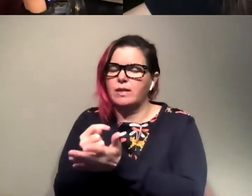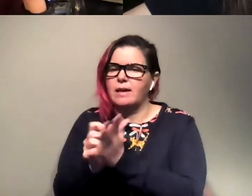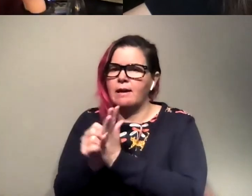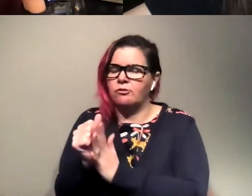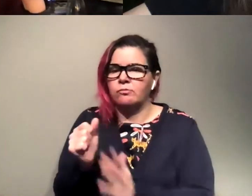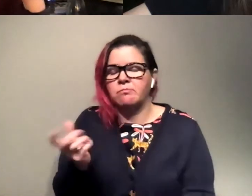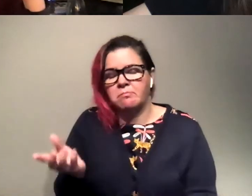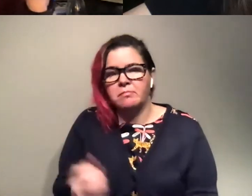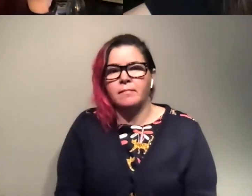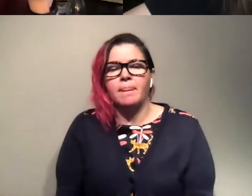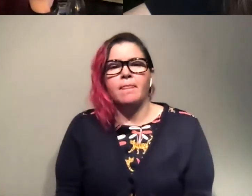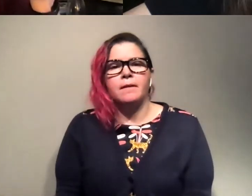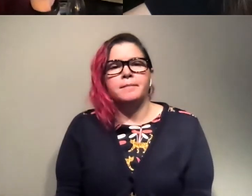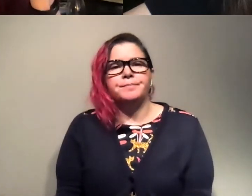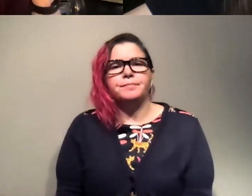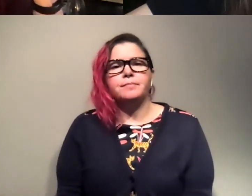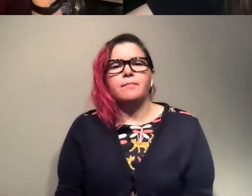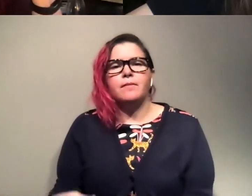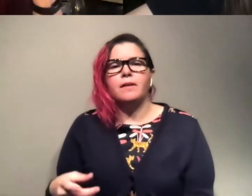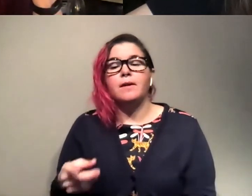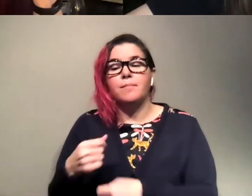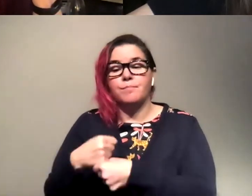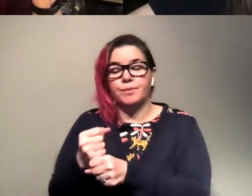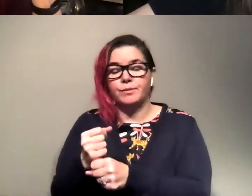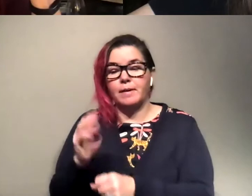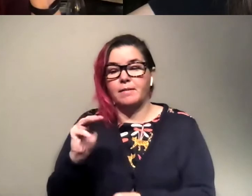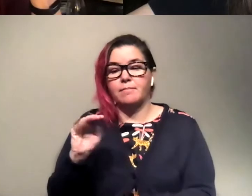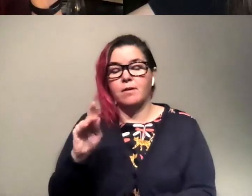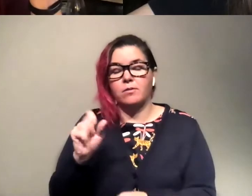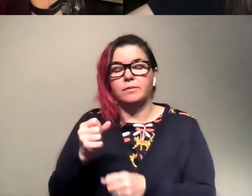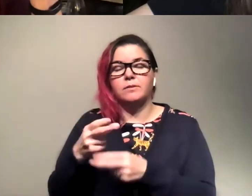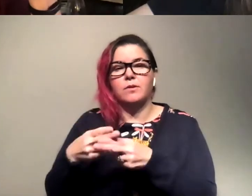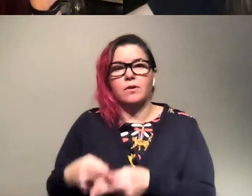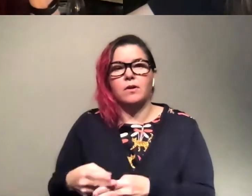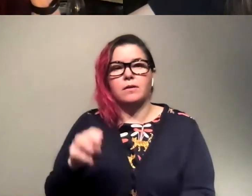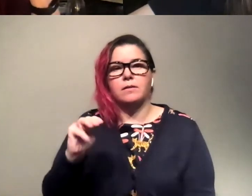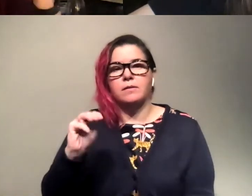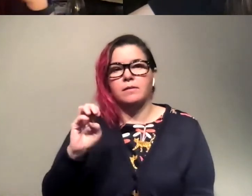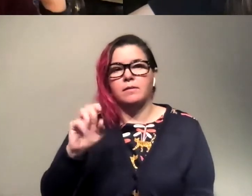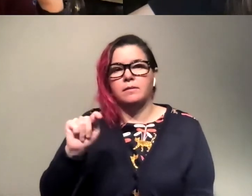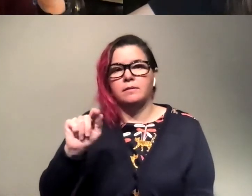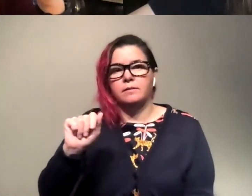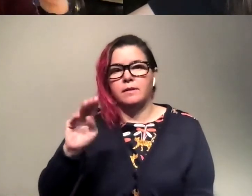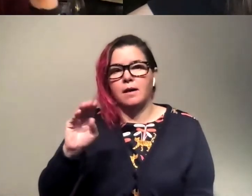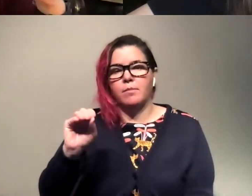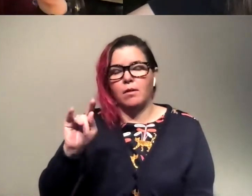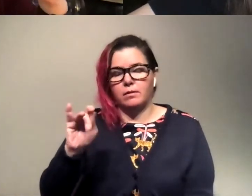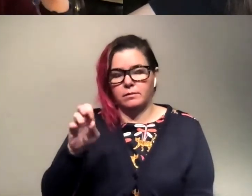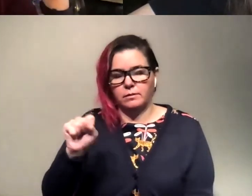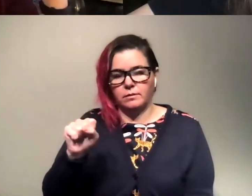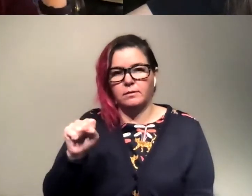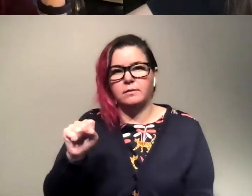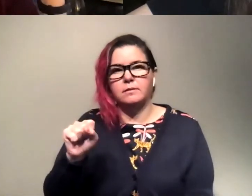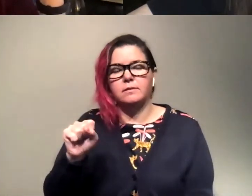that what we call these when they're produced by microbes especially is metabolites, or especially you might see it written